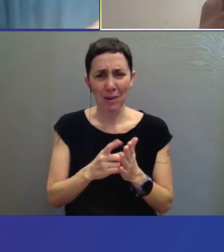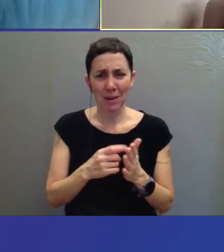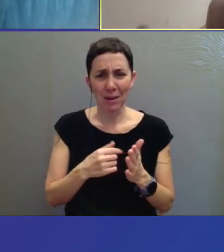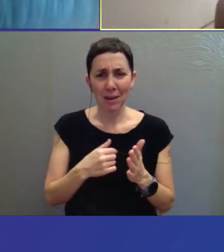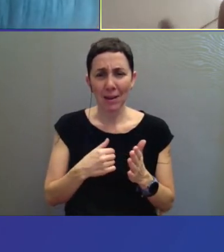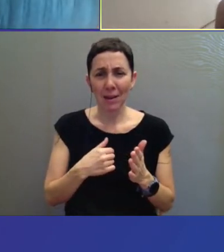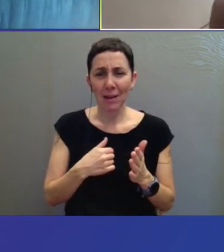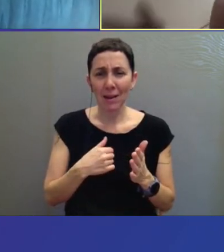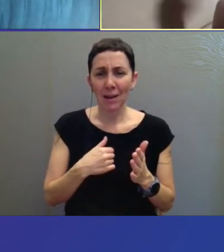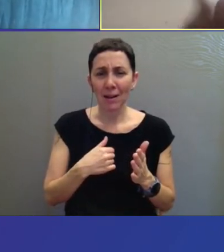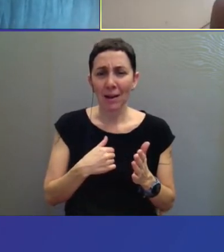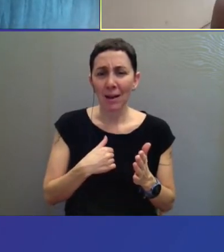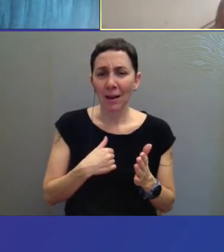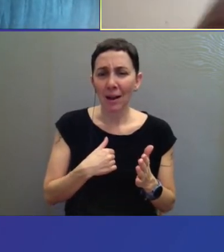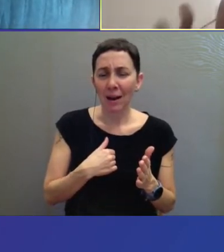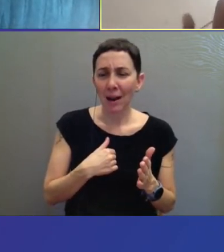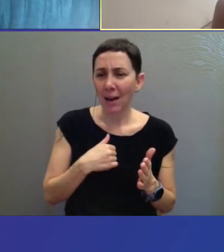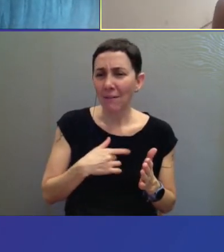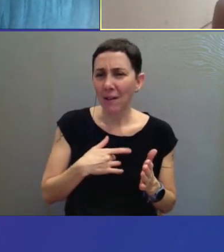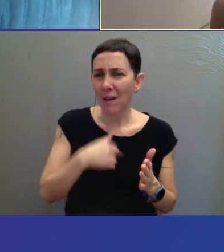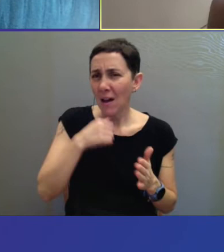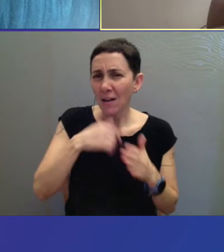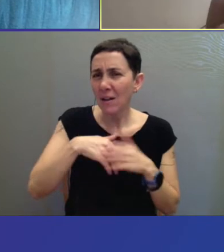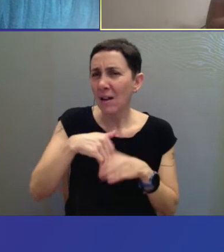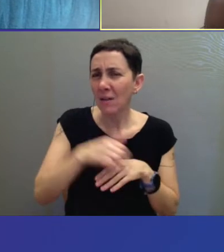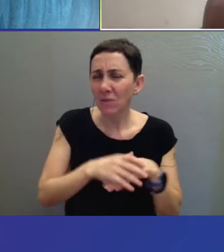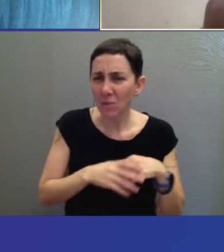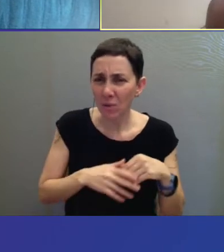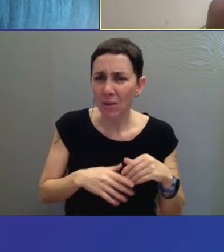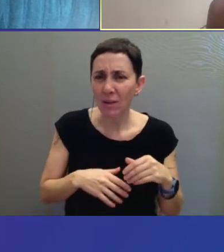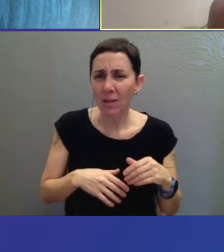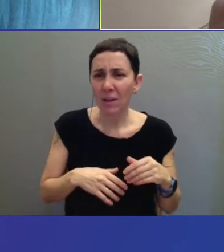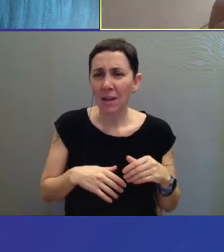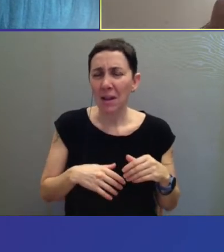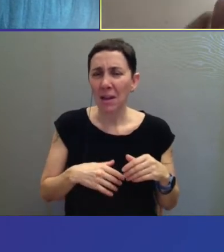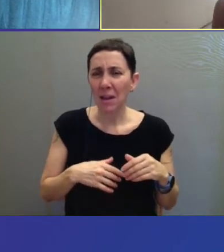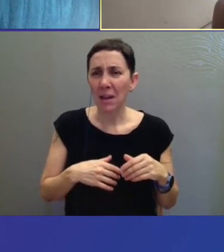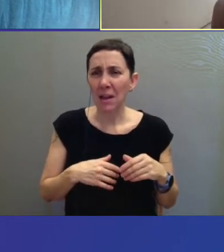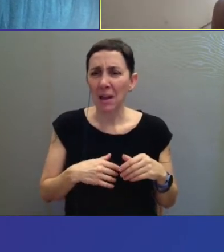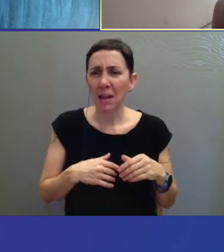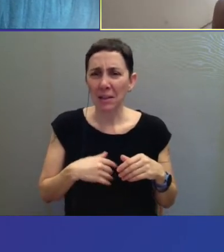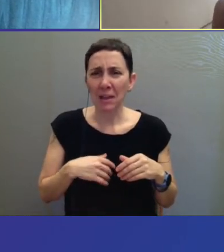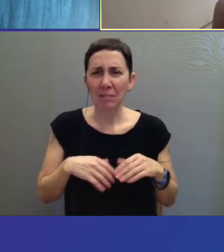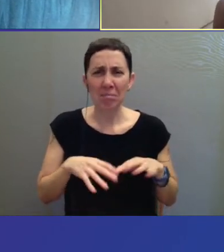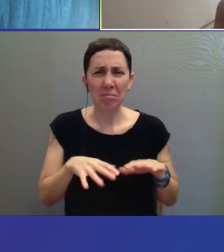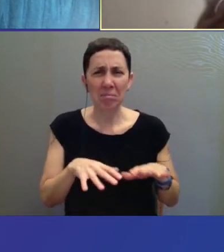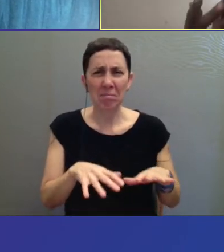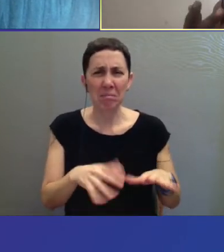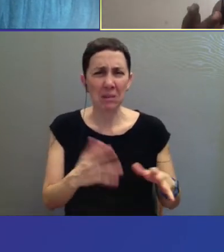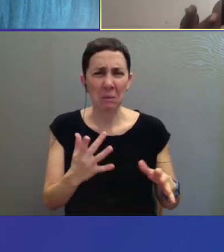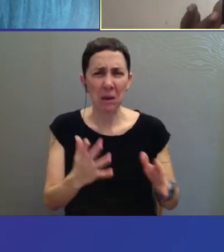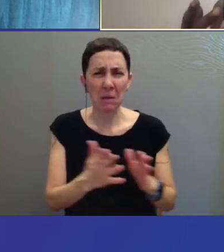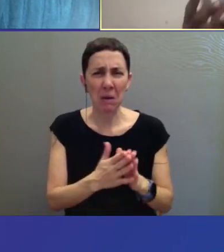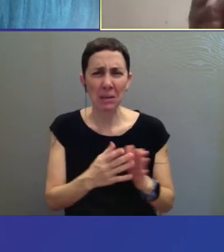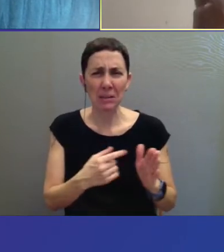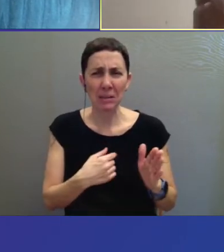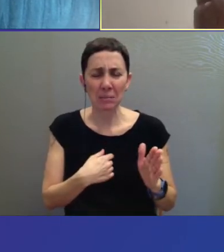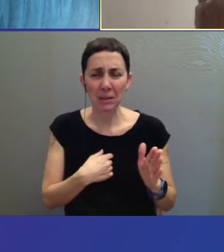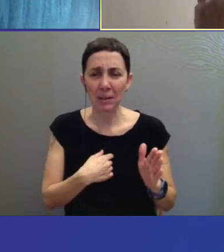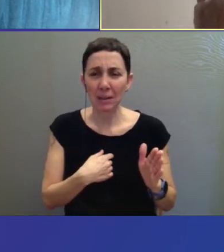the uncomfort, the discomfort that I was feeling. I just kind of spread it in that moment and dealt with it. And,